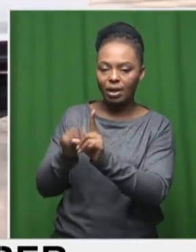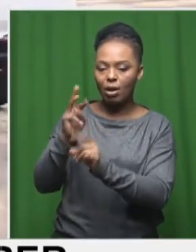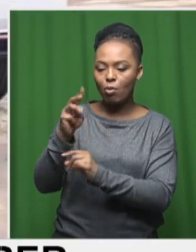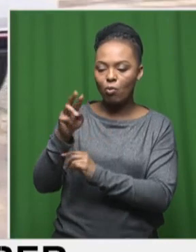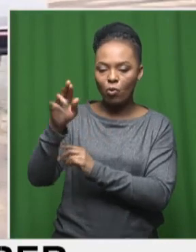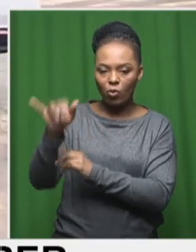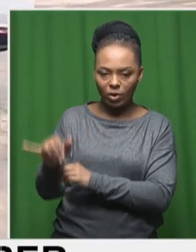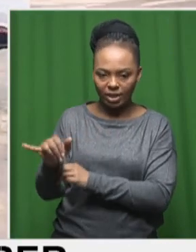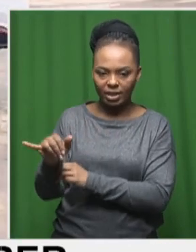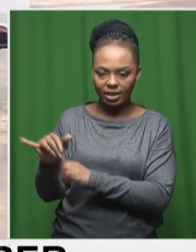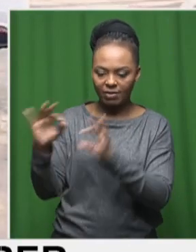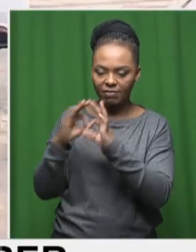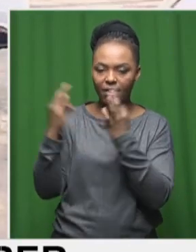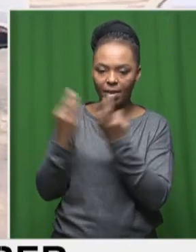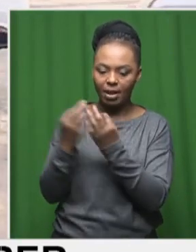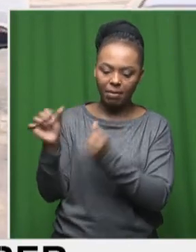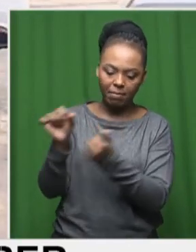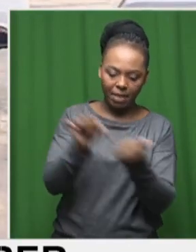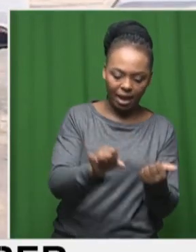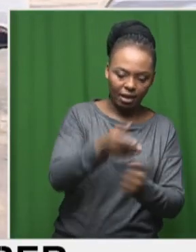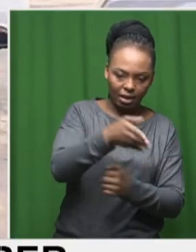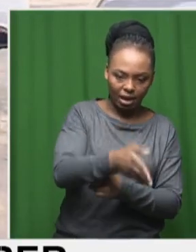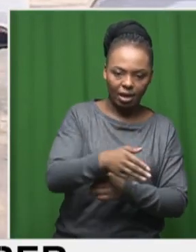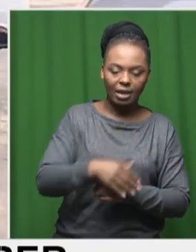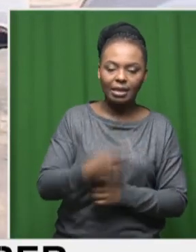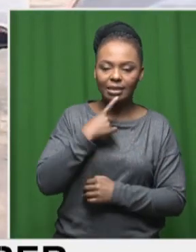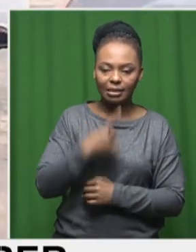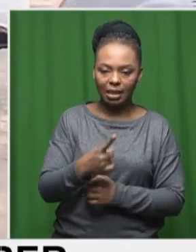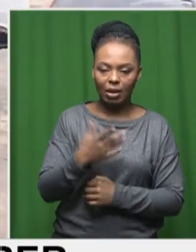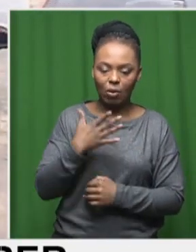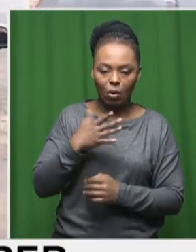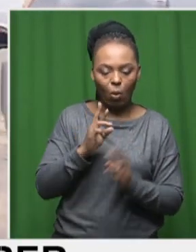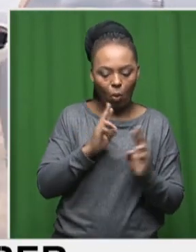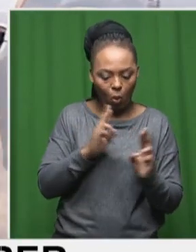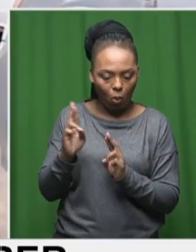they're hoping that they say the justice system will work